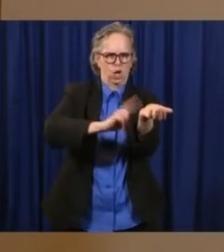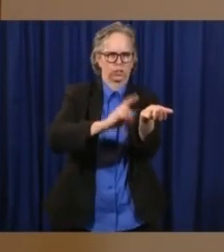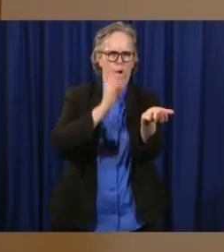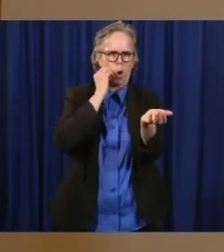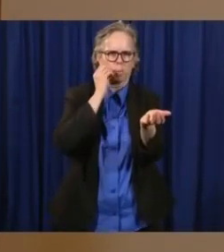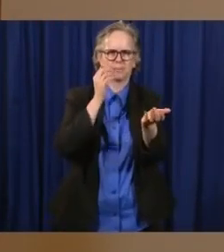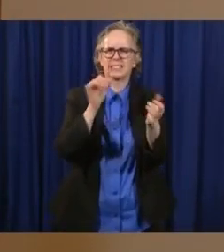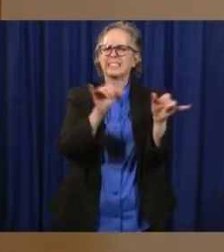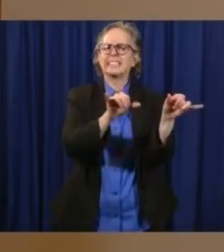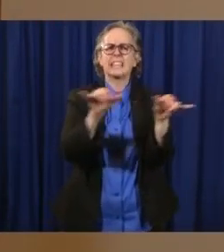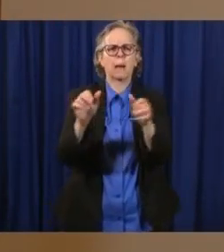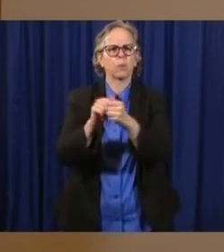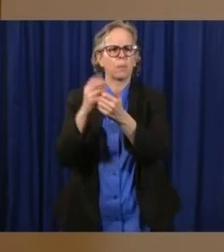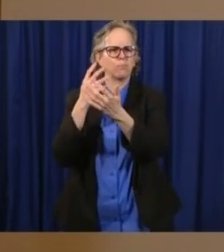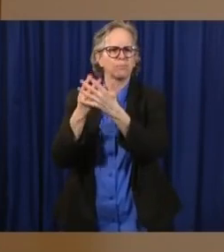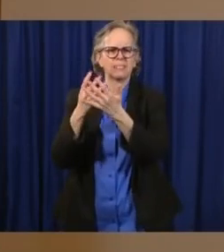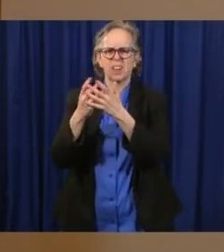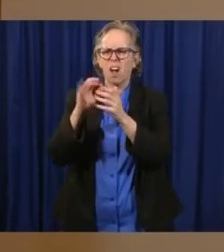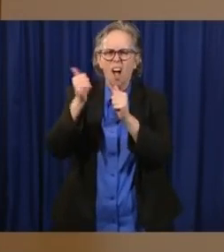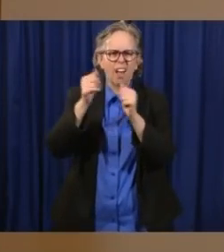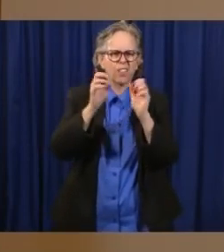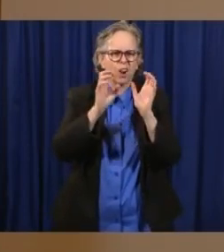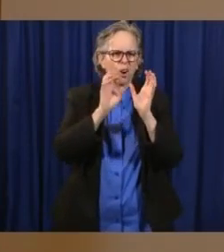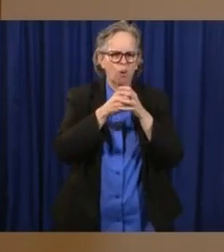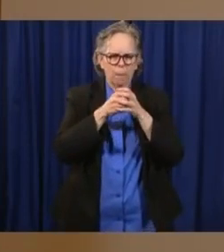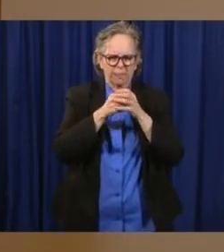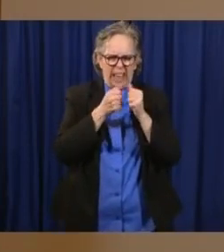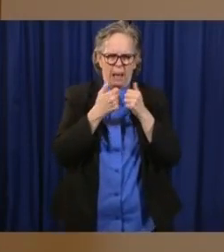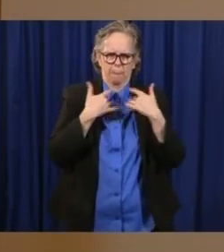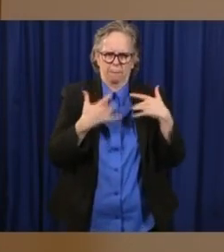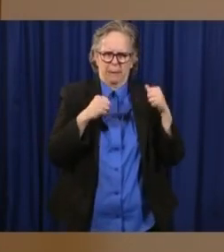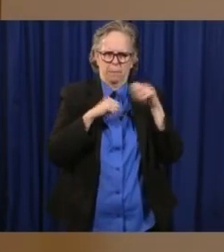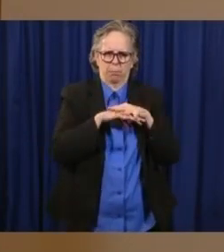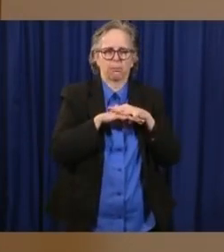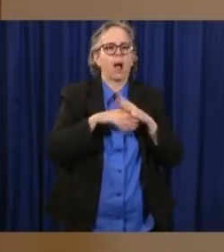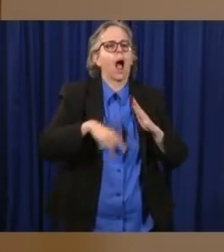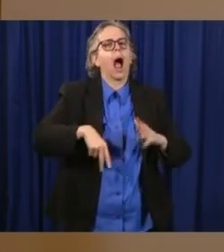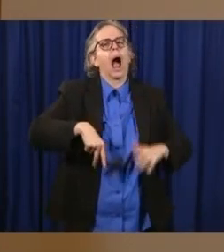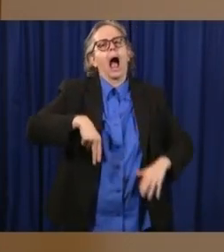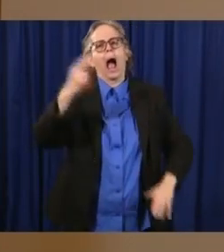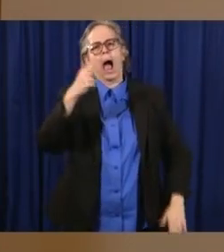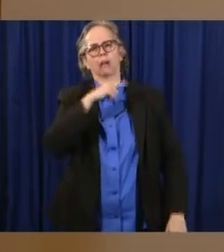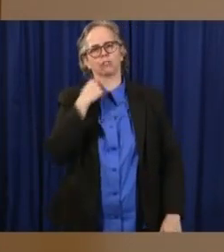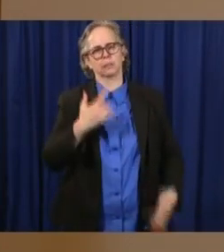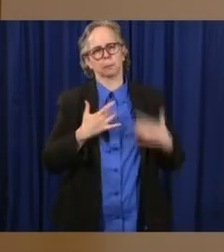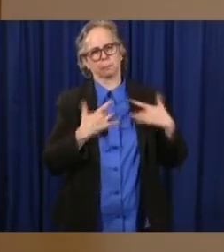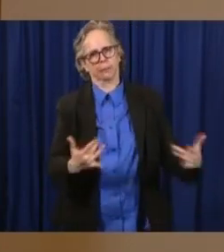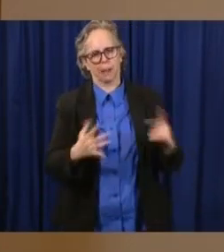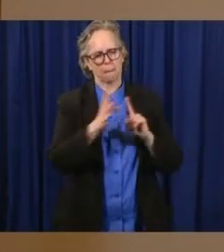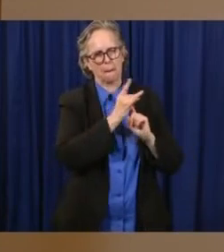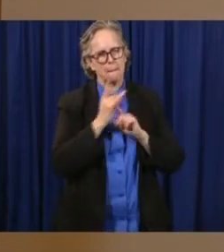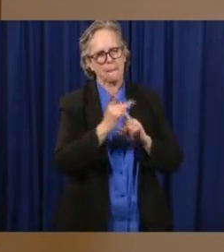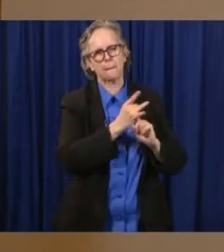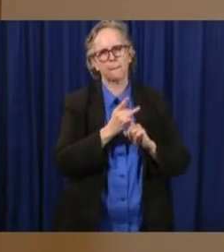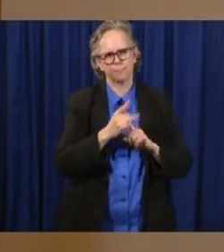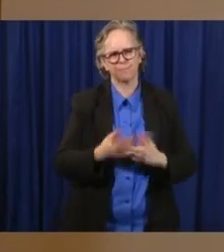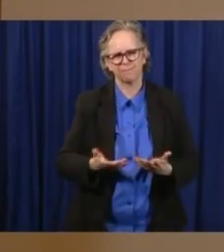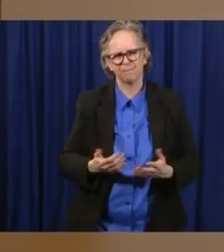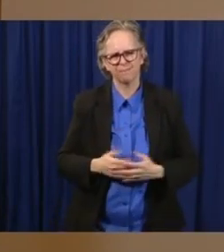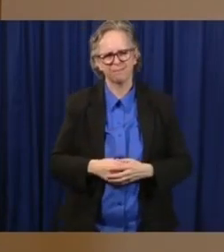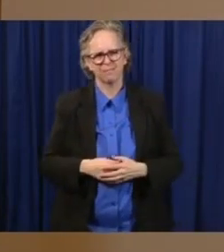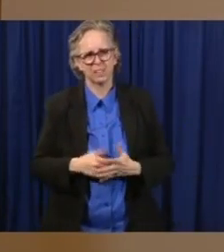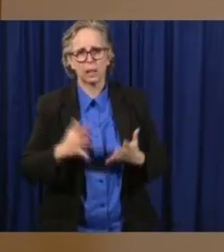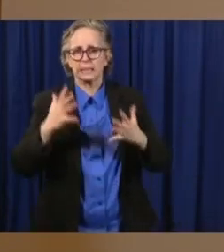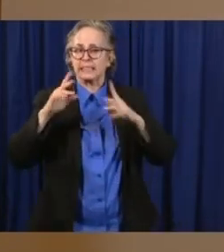be our highest risk. So Director Maureen Corcoran and a whole team have been working side by side with